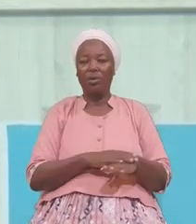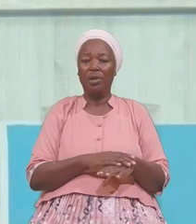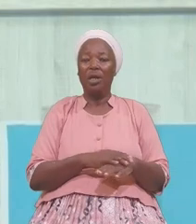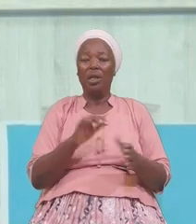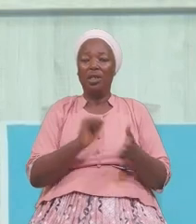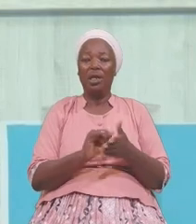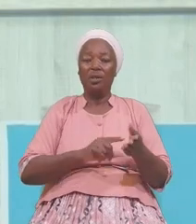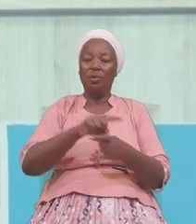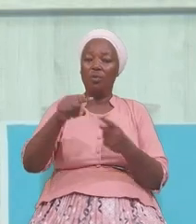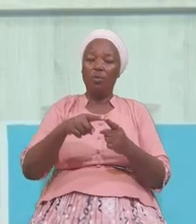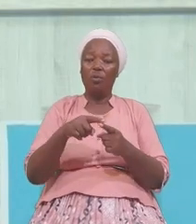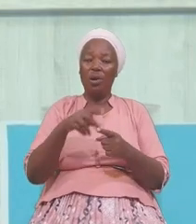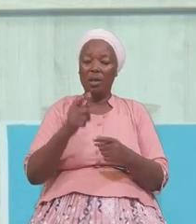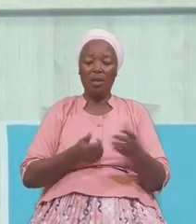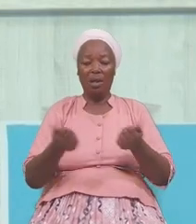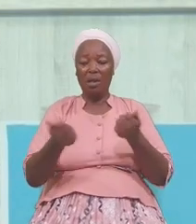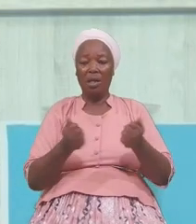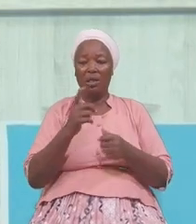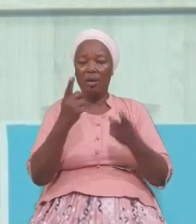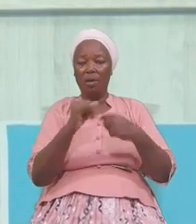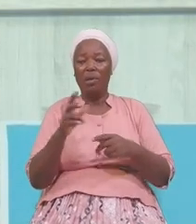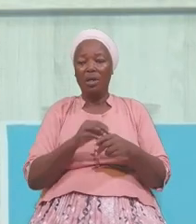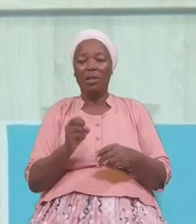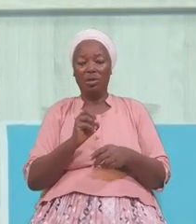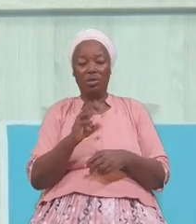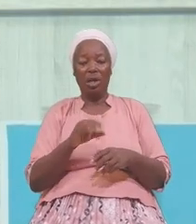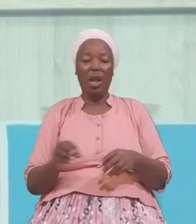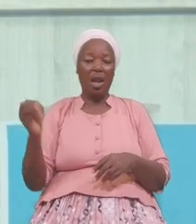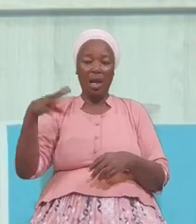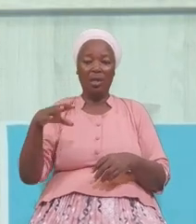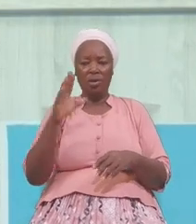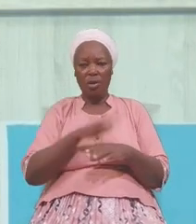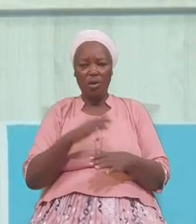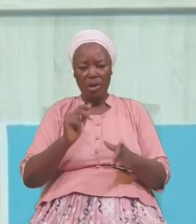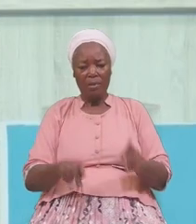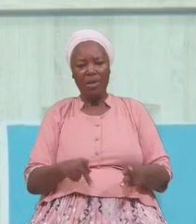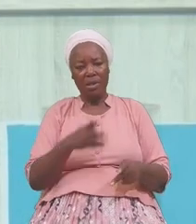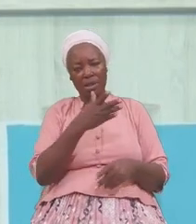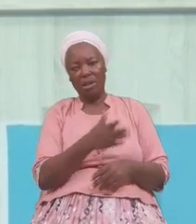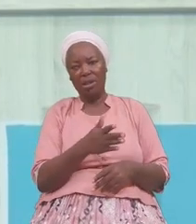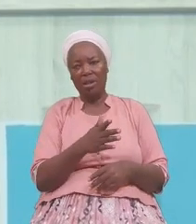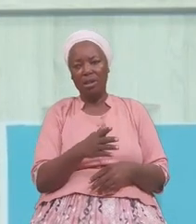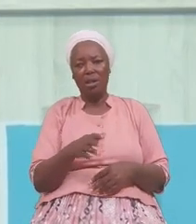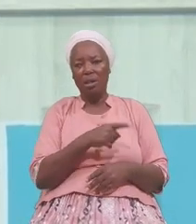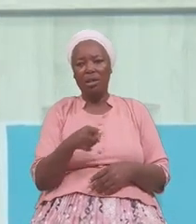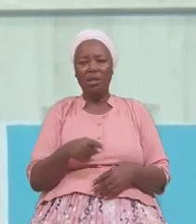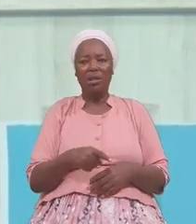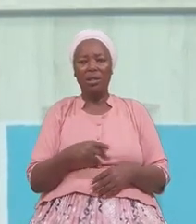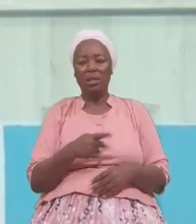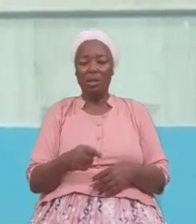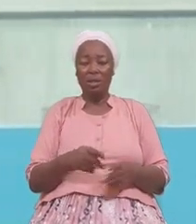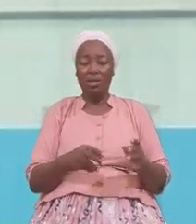that when the cars are coming and it shines light on the person there, the